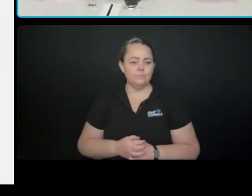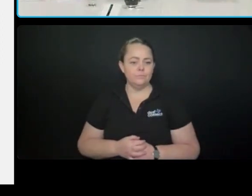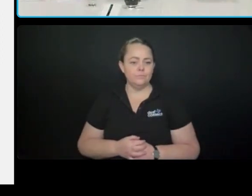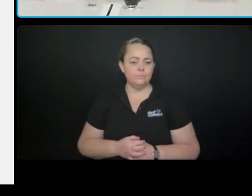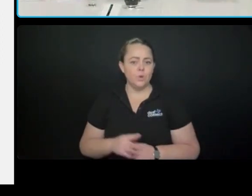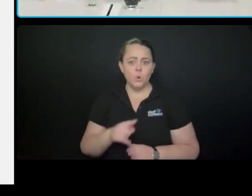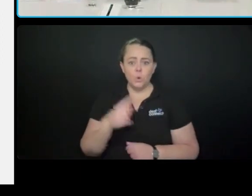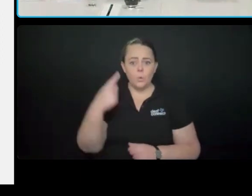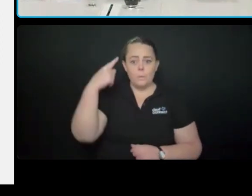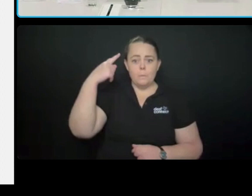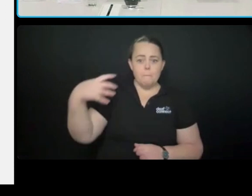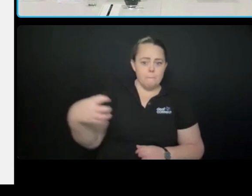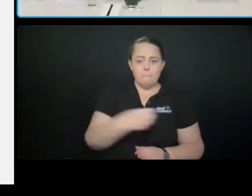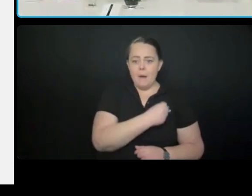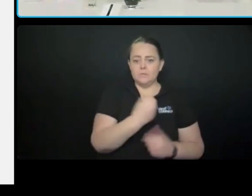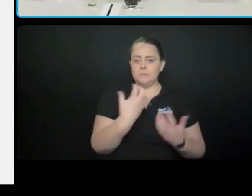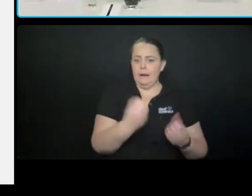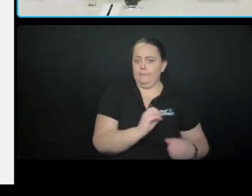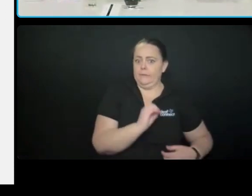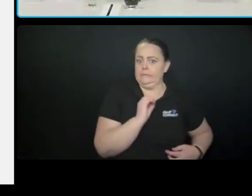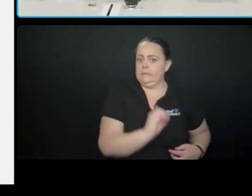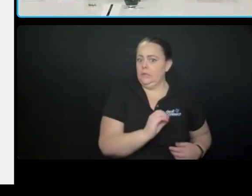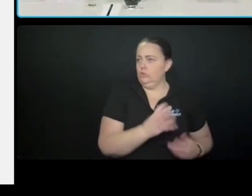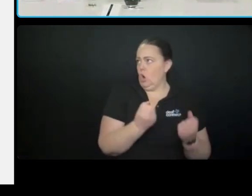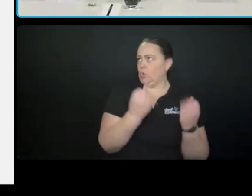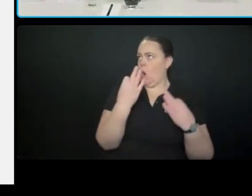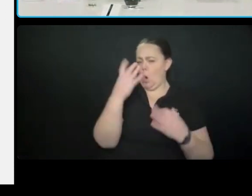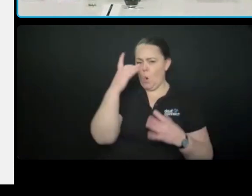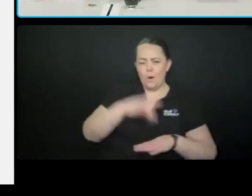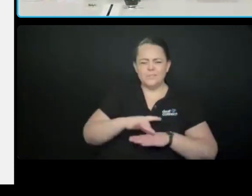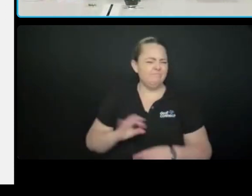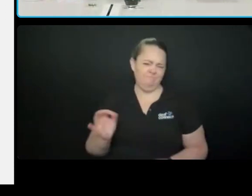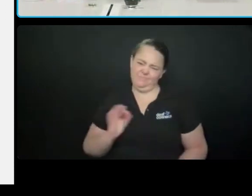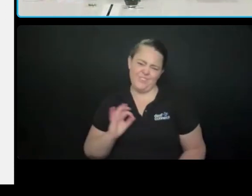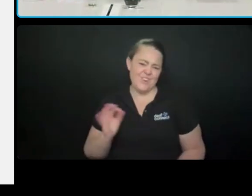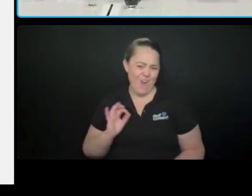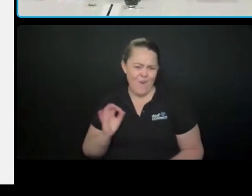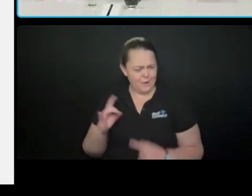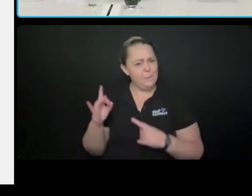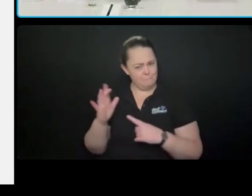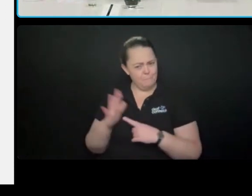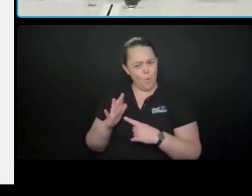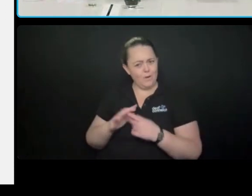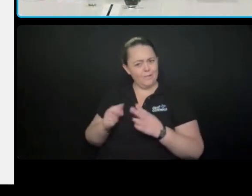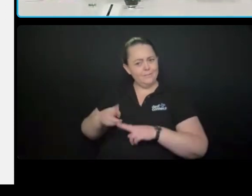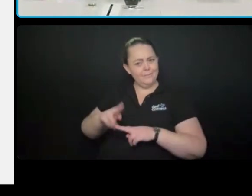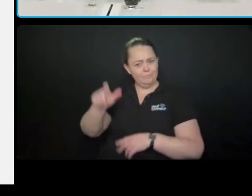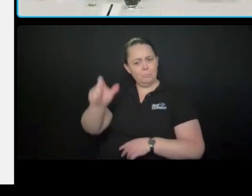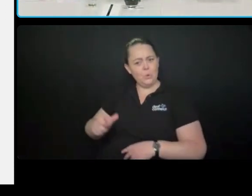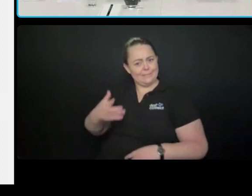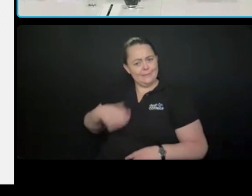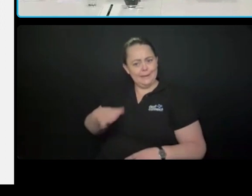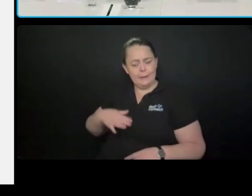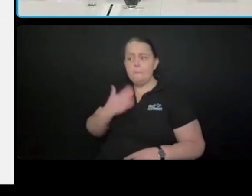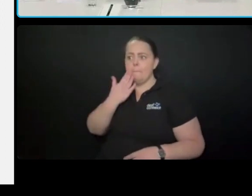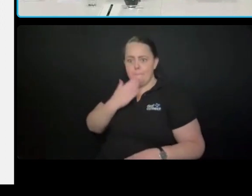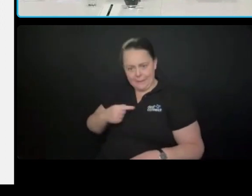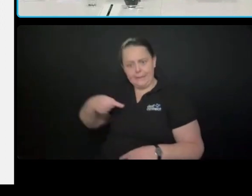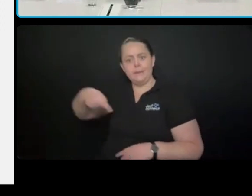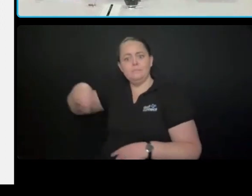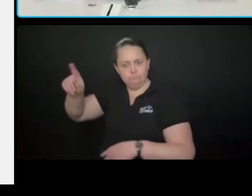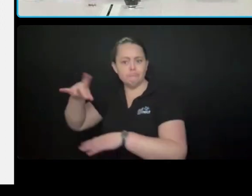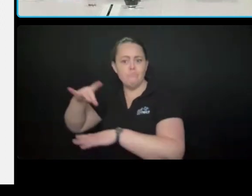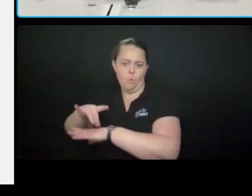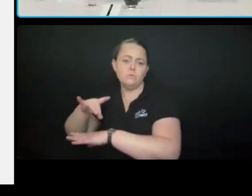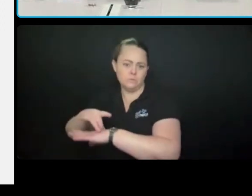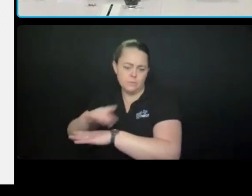that when people need care from a hospital that they receive this. So in terms of the quality indicator itself, the hospitalisation quality